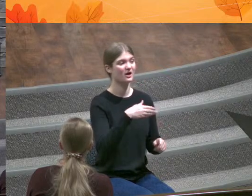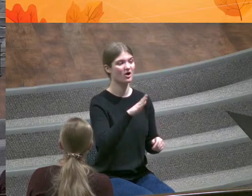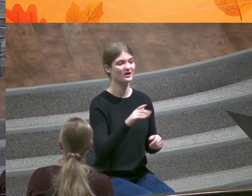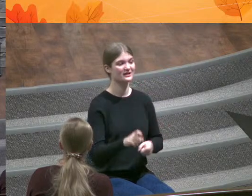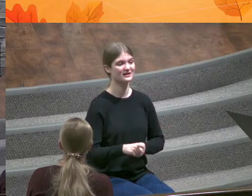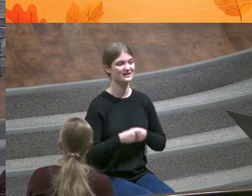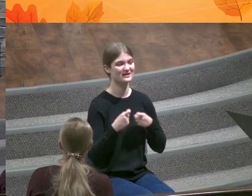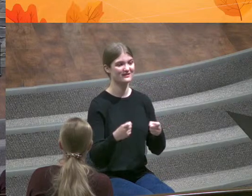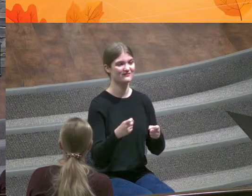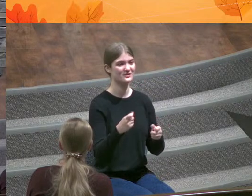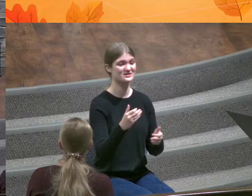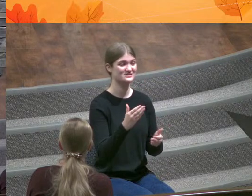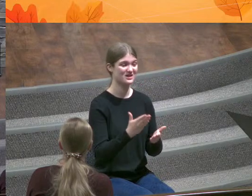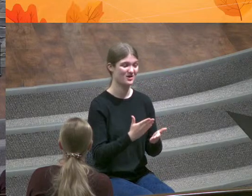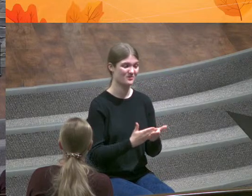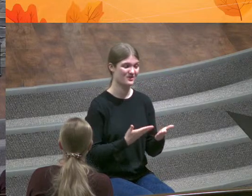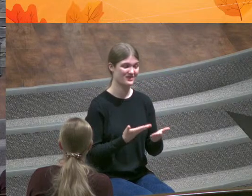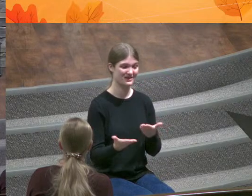every Christian